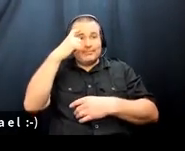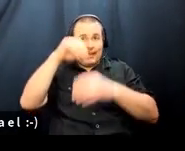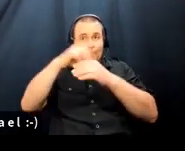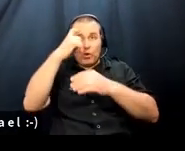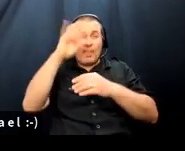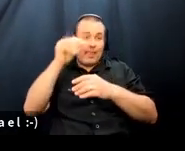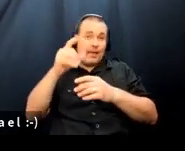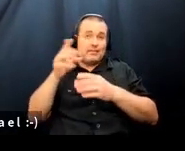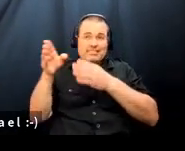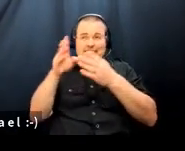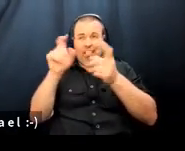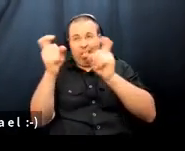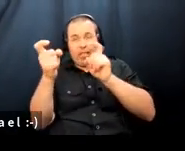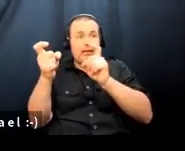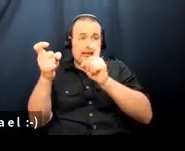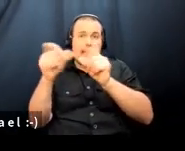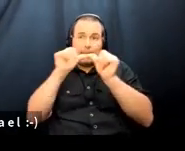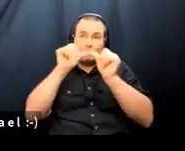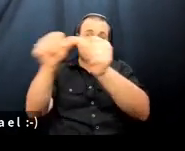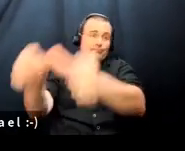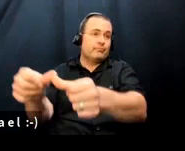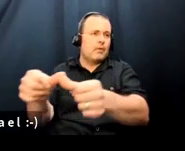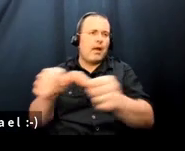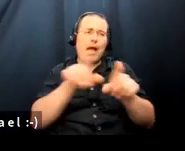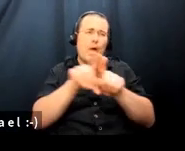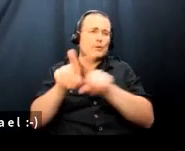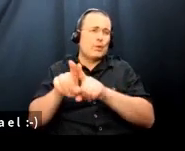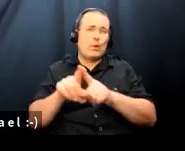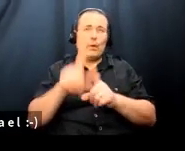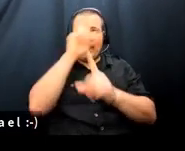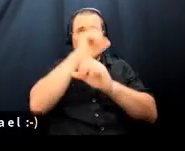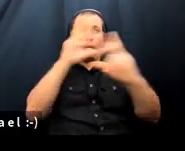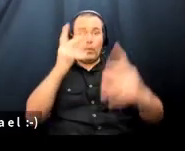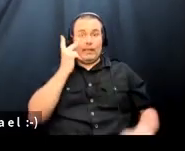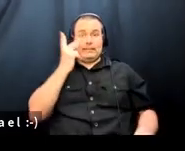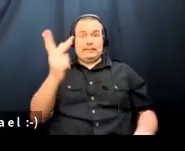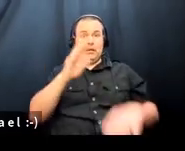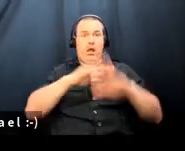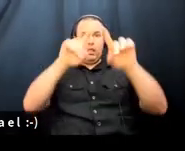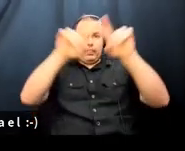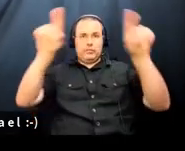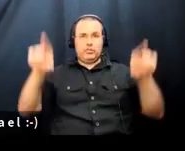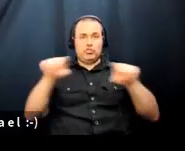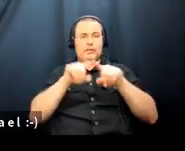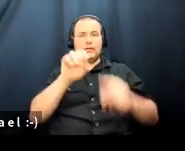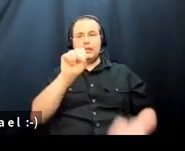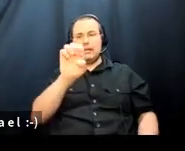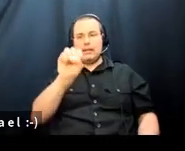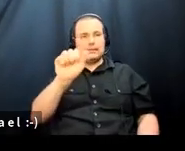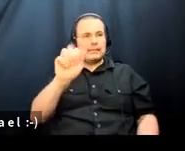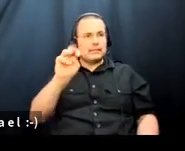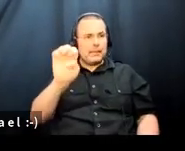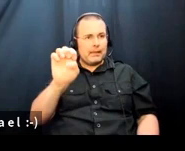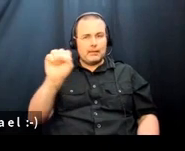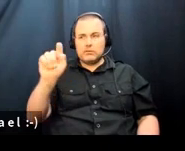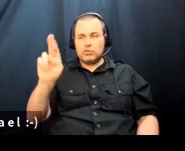think about things that they see on screens. I mean, Sesame Street. Most of you know what Sesame Street